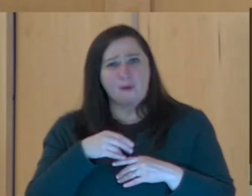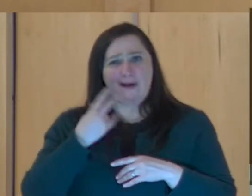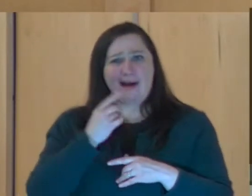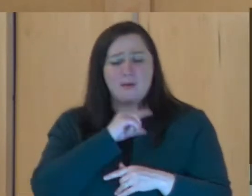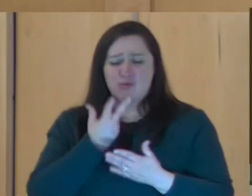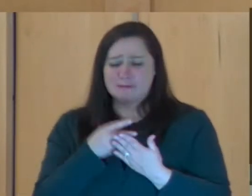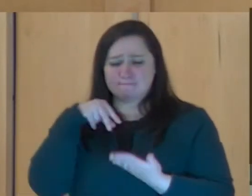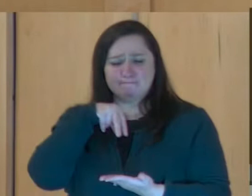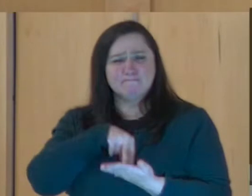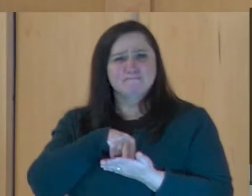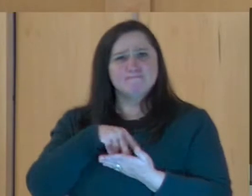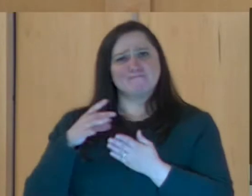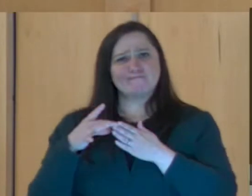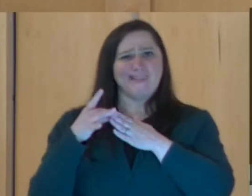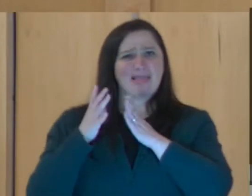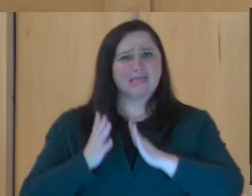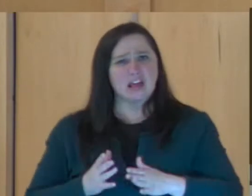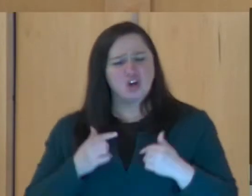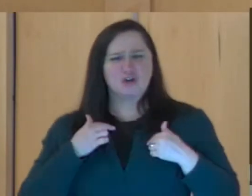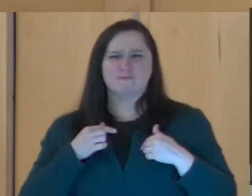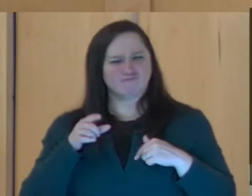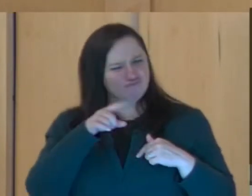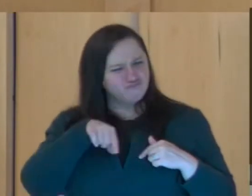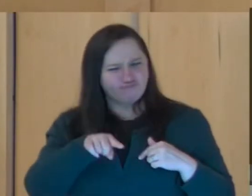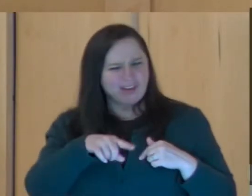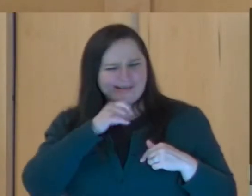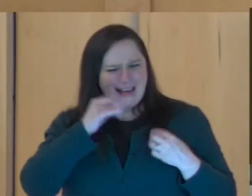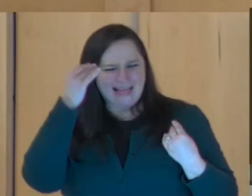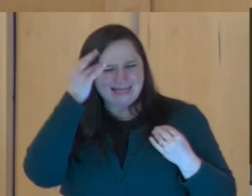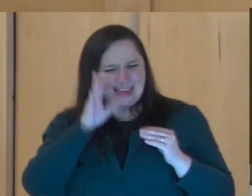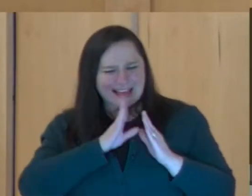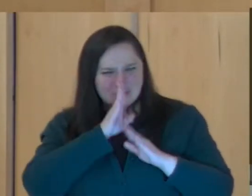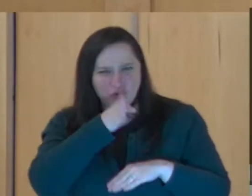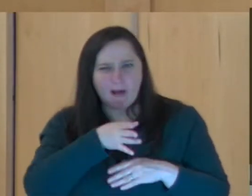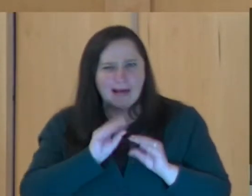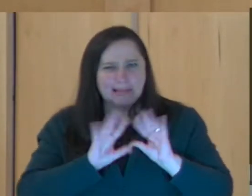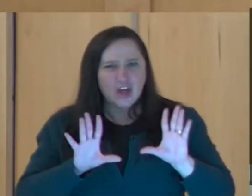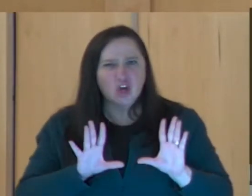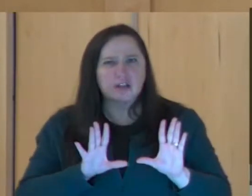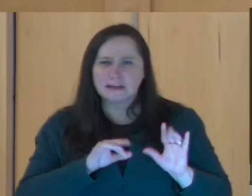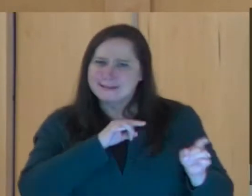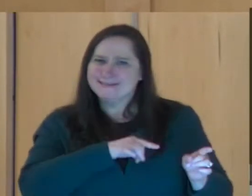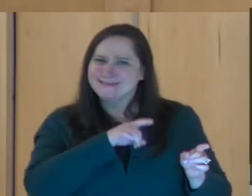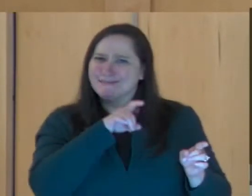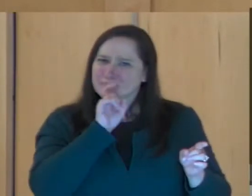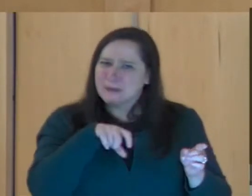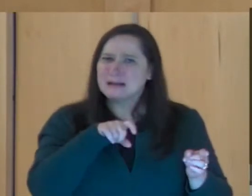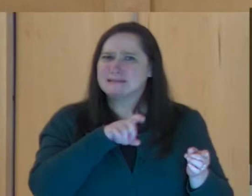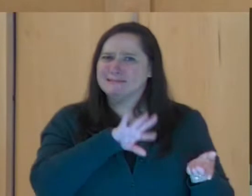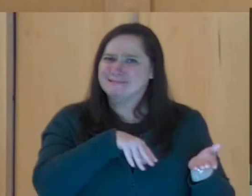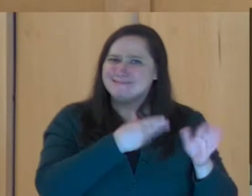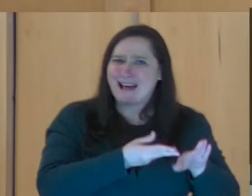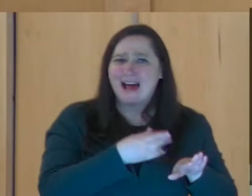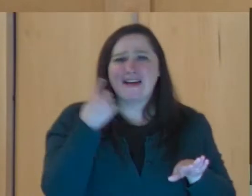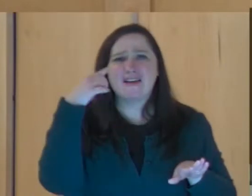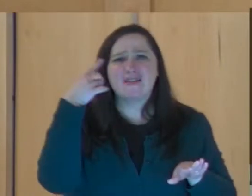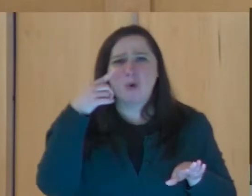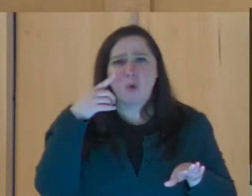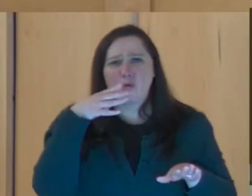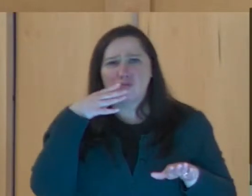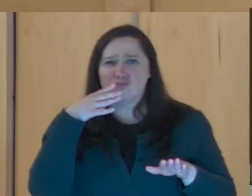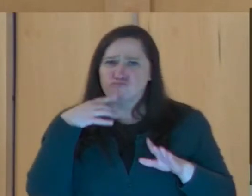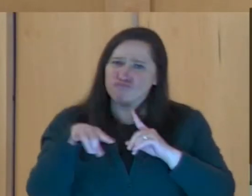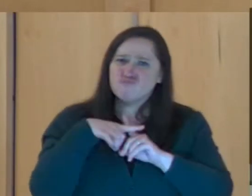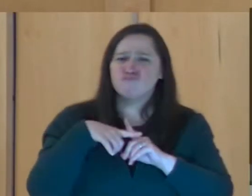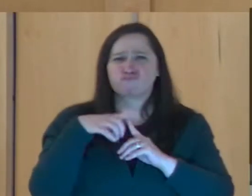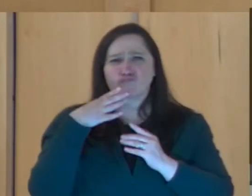leader and said, "You're not thinking straight. He needs to die for the good of the people.